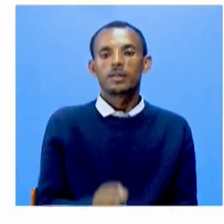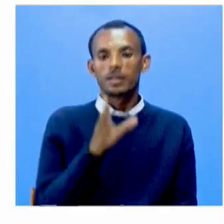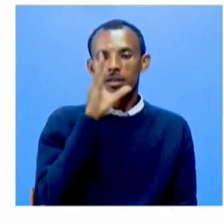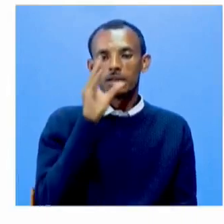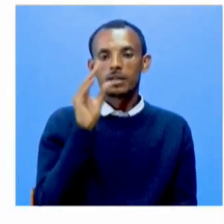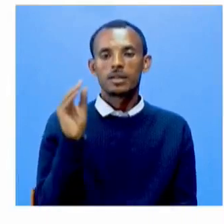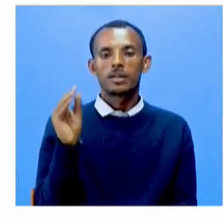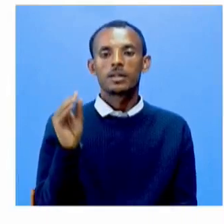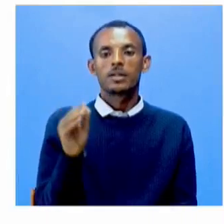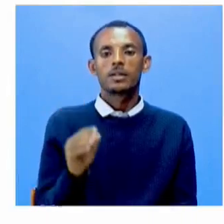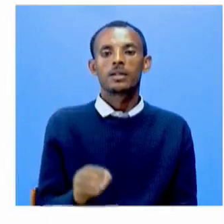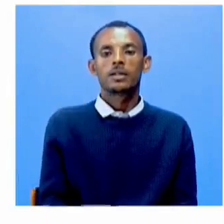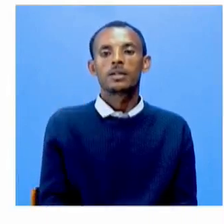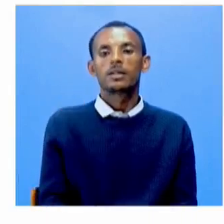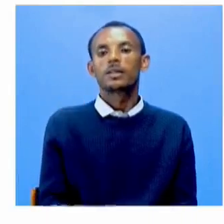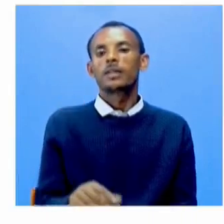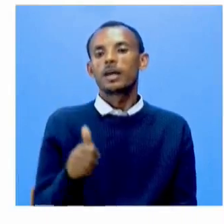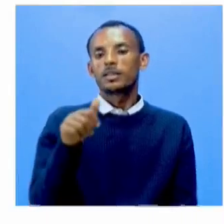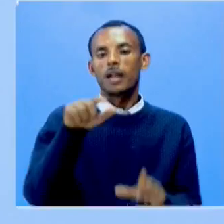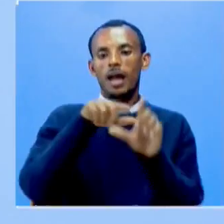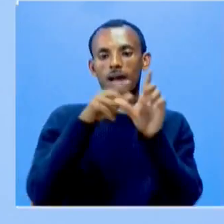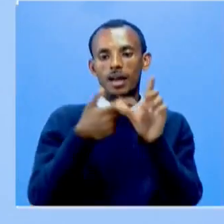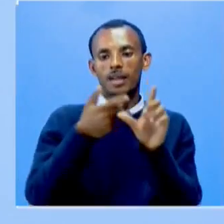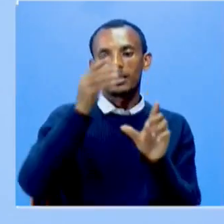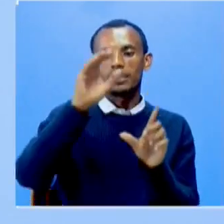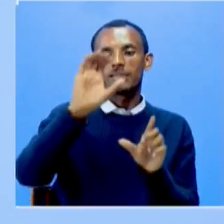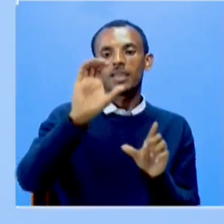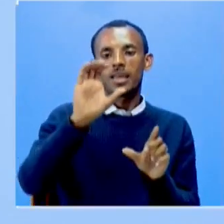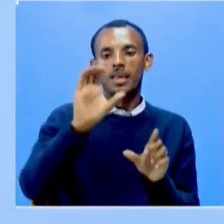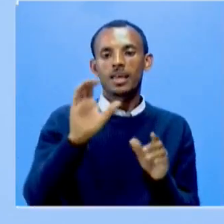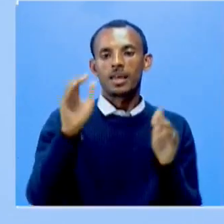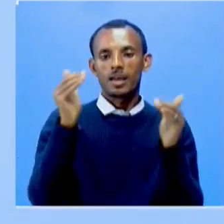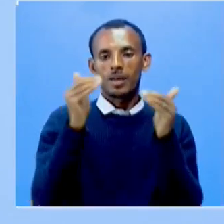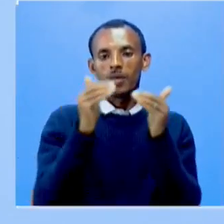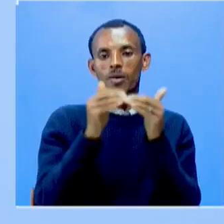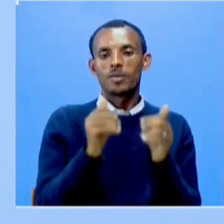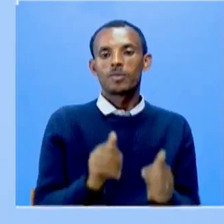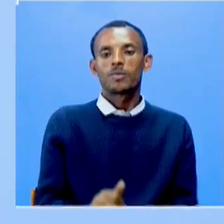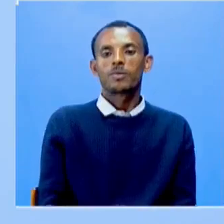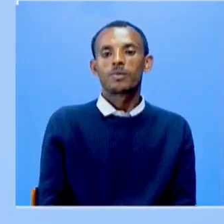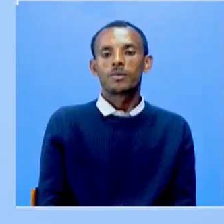and this angle is given. This angle is